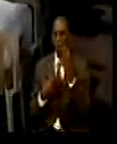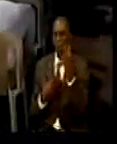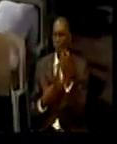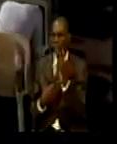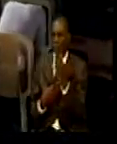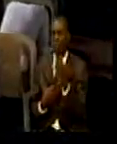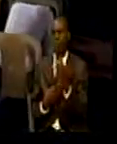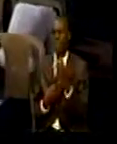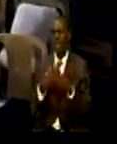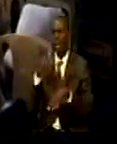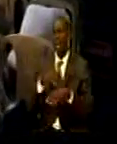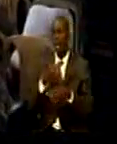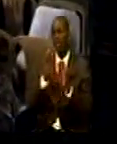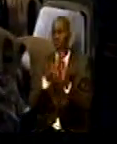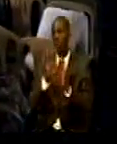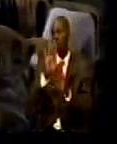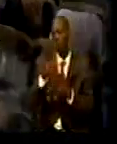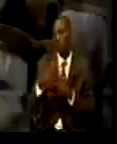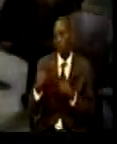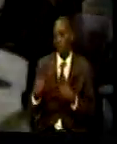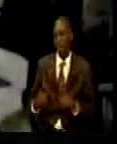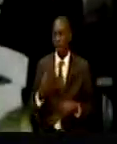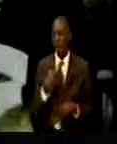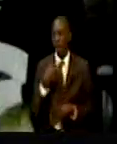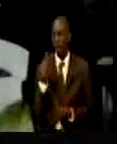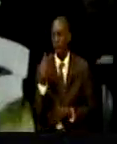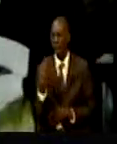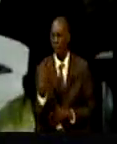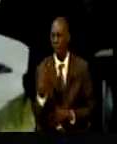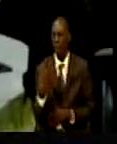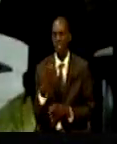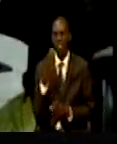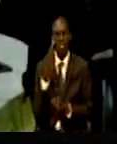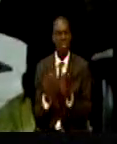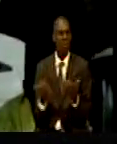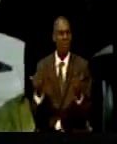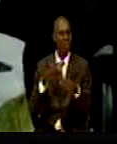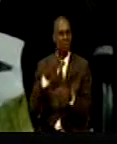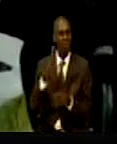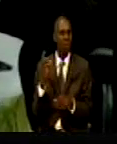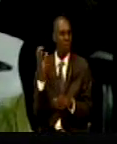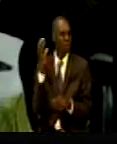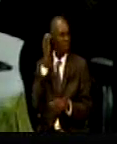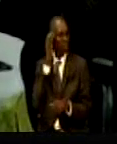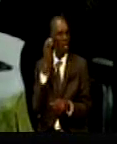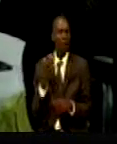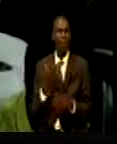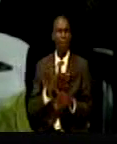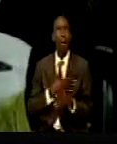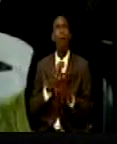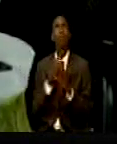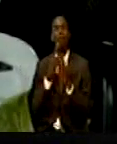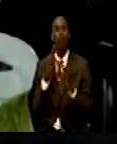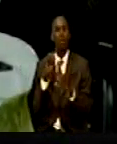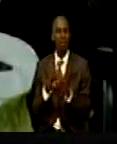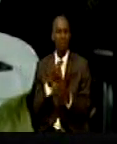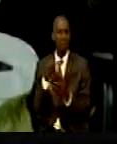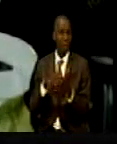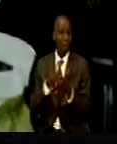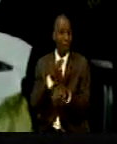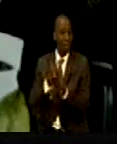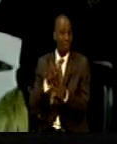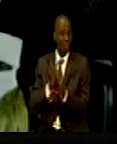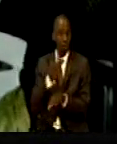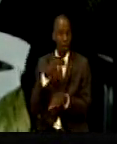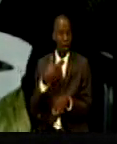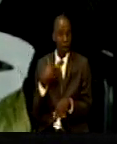the door and knock. If anyone hears my voice in all this message you have been hearing, that's his voice. If anyone hears